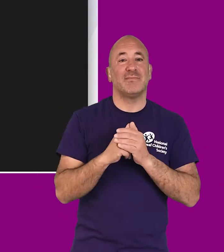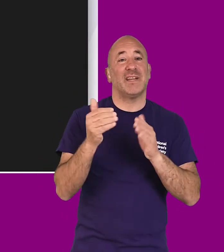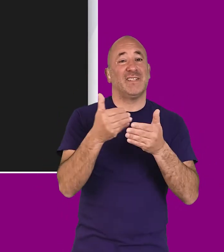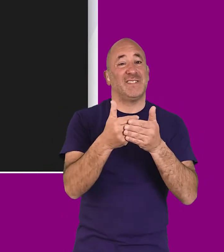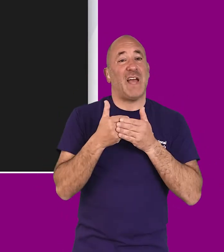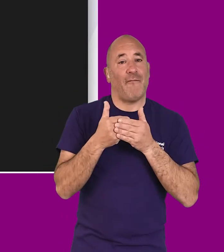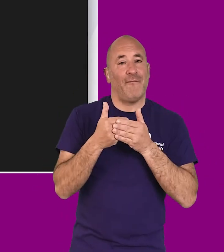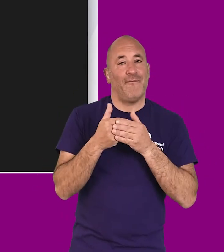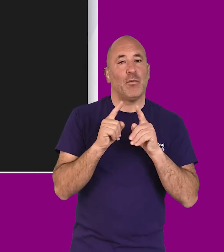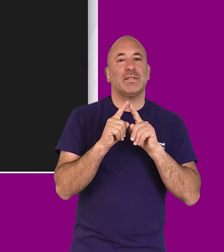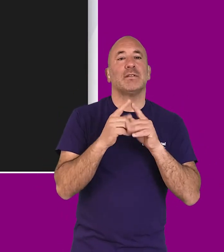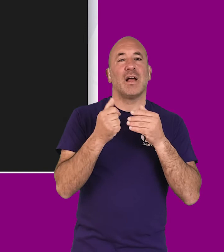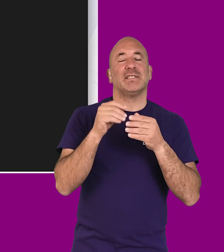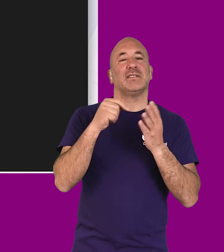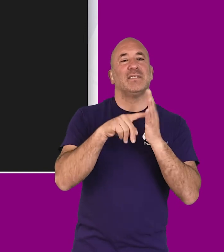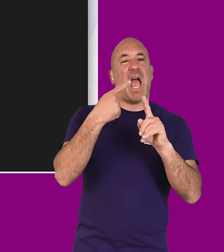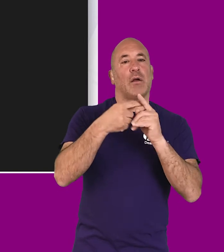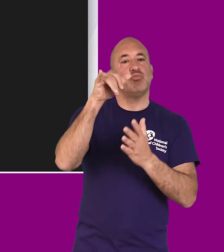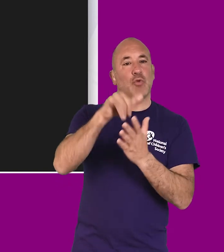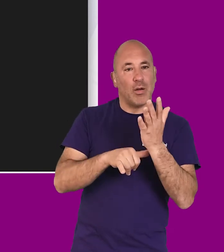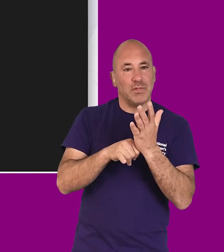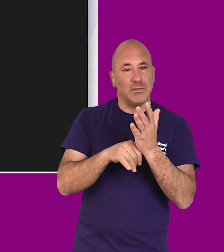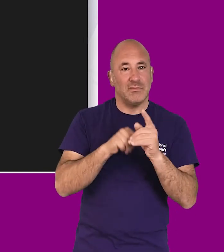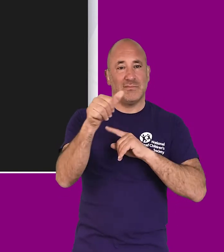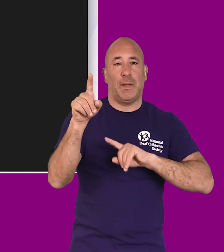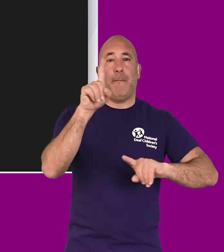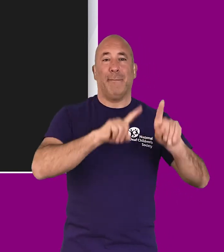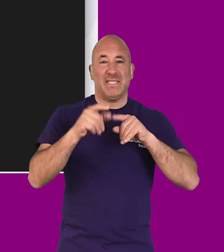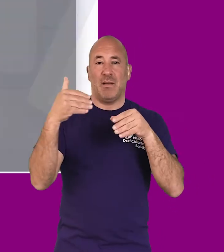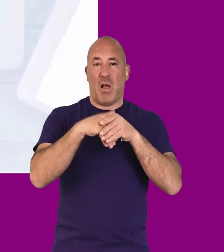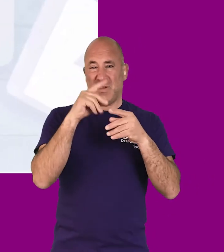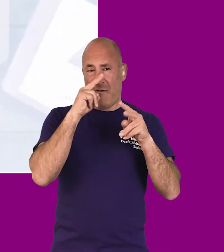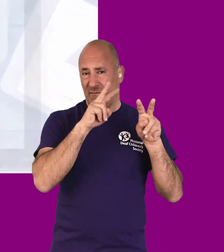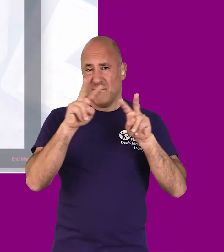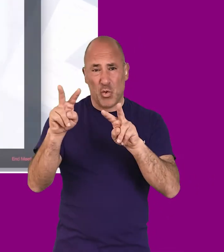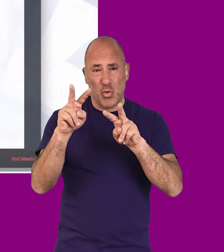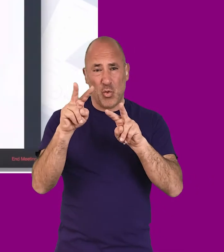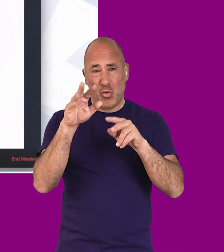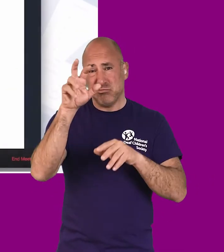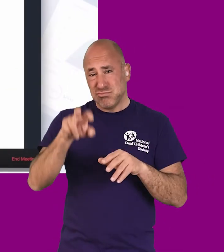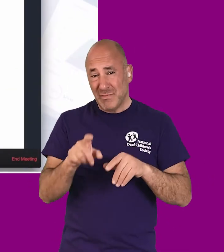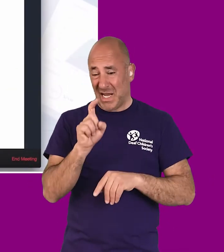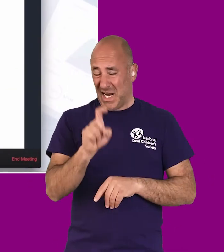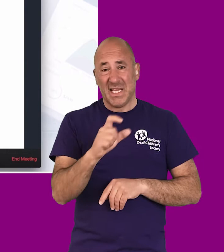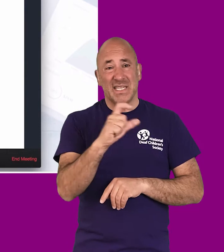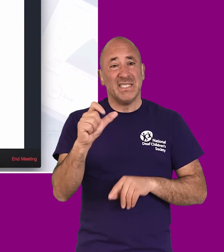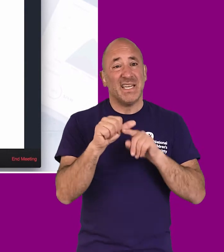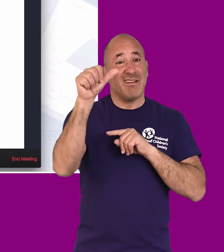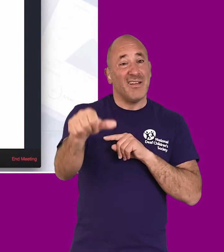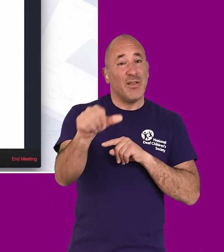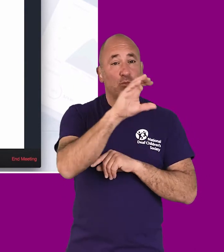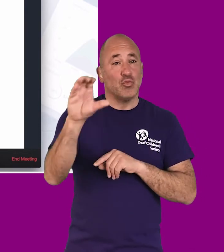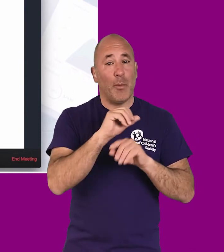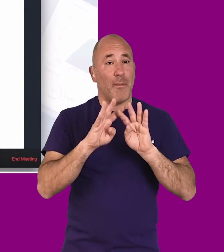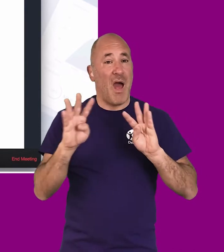closed caption history as a text document. Other meeting participants can view the closed caption text by clicking the CC icon on their